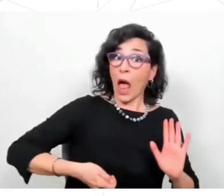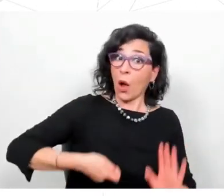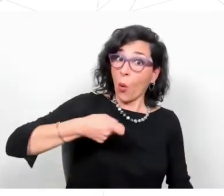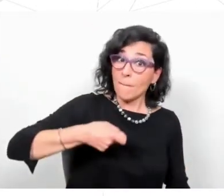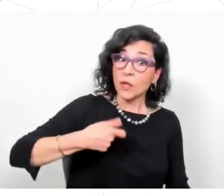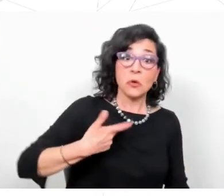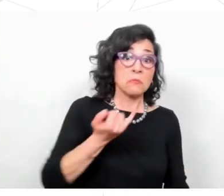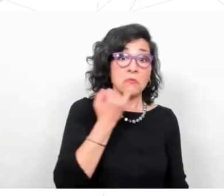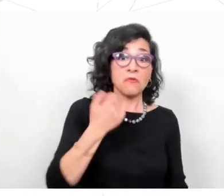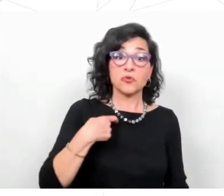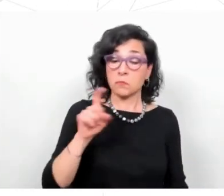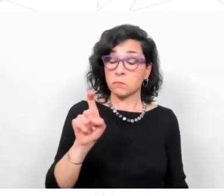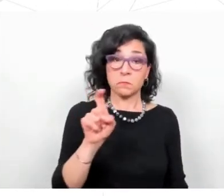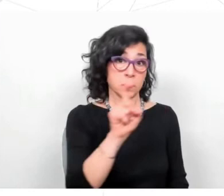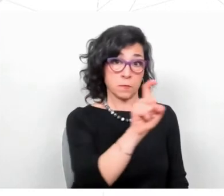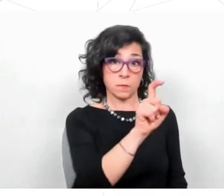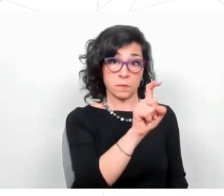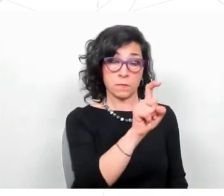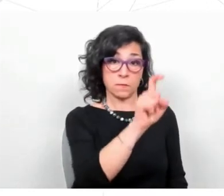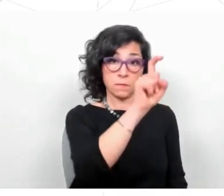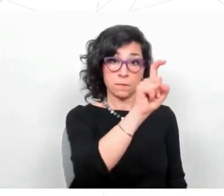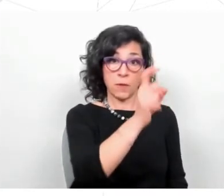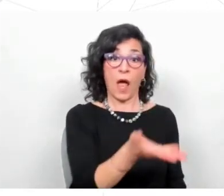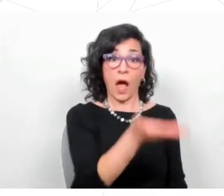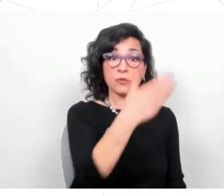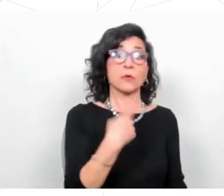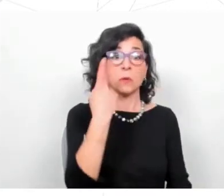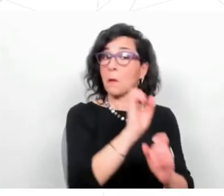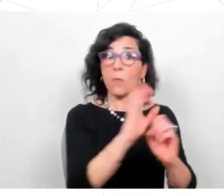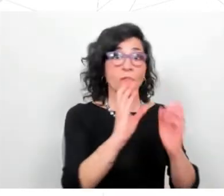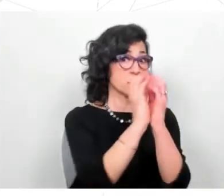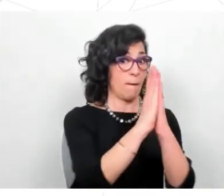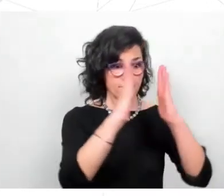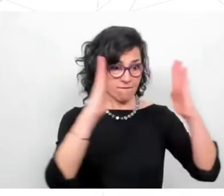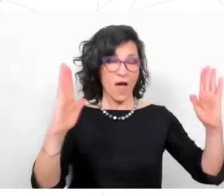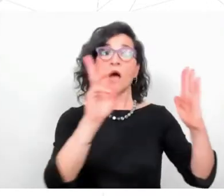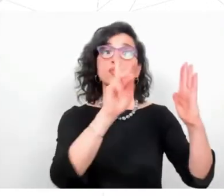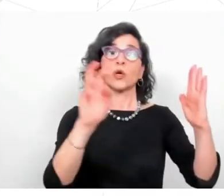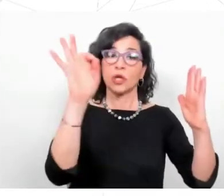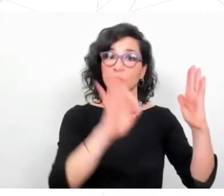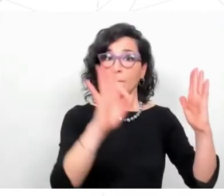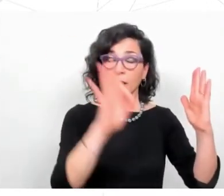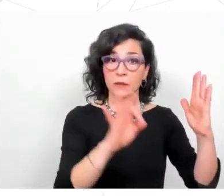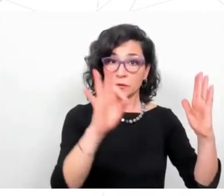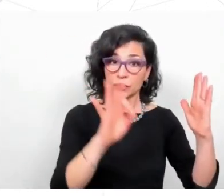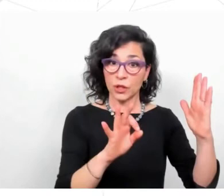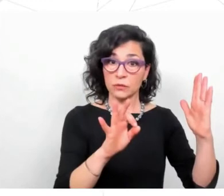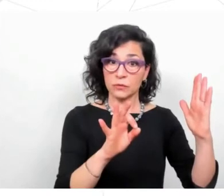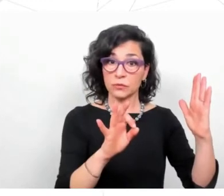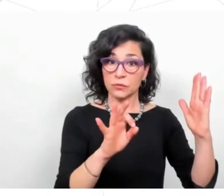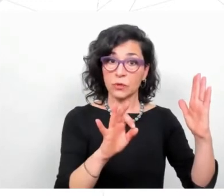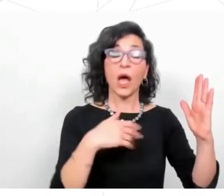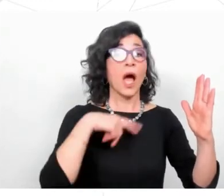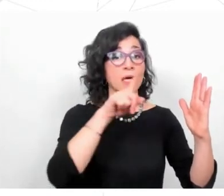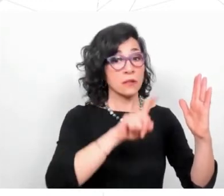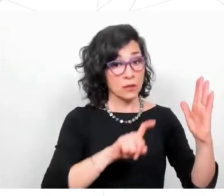I can simply plus it up, and you'll notice all of a sudden it jumps to 200%. And then it's set right